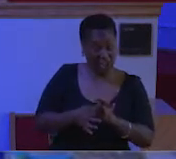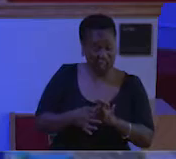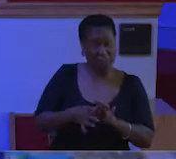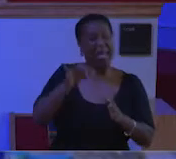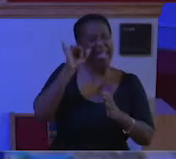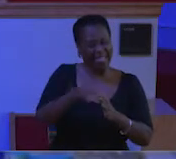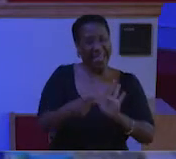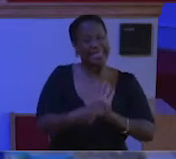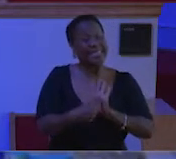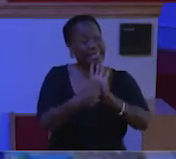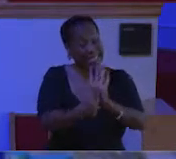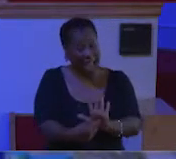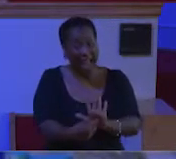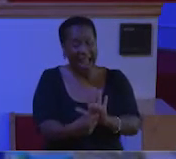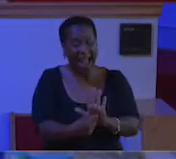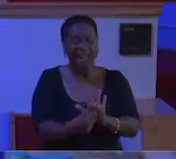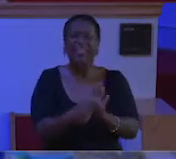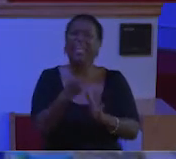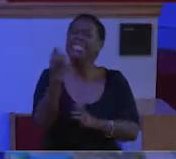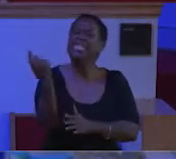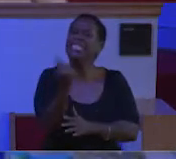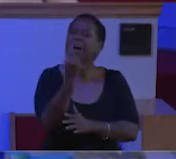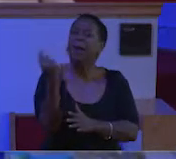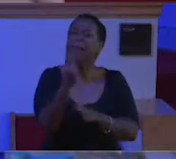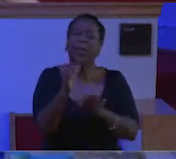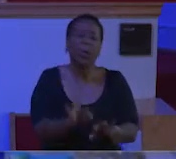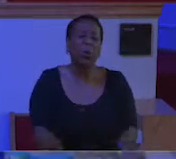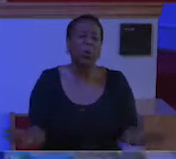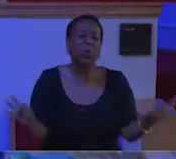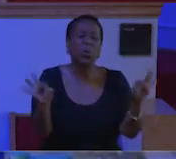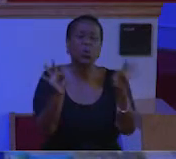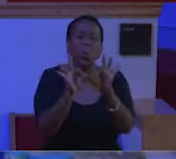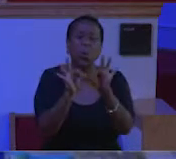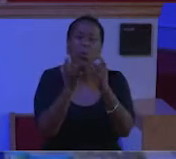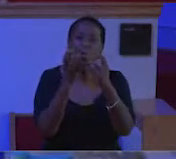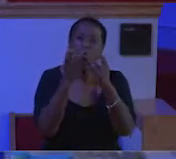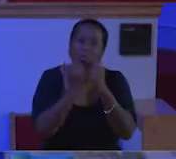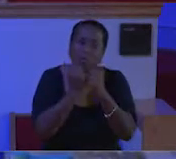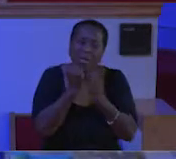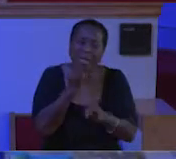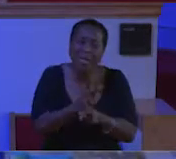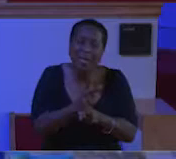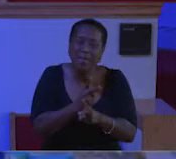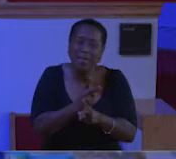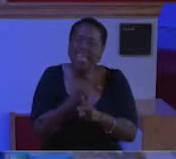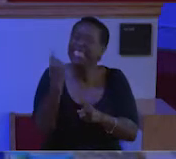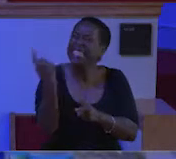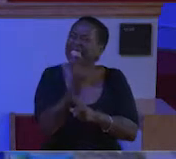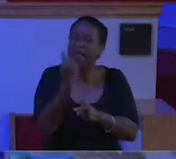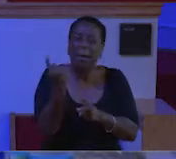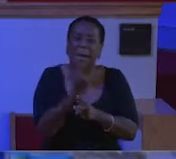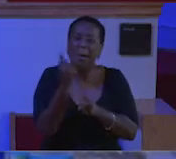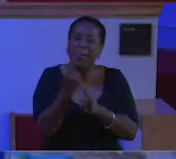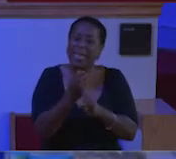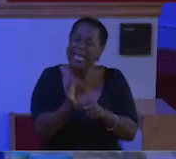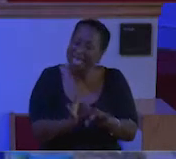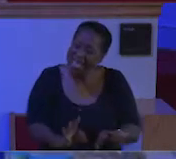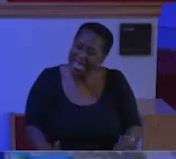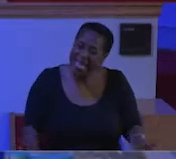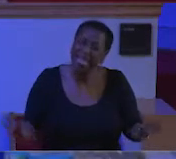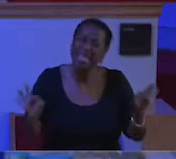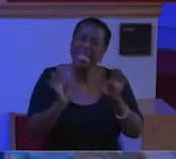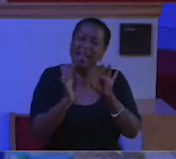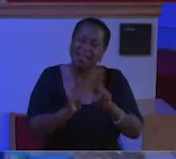and a symbol that there's something worth salvaging and there's something of enduring and abiding